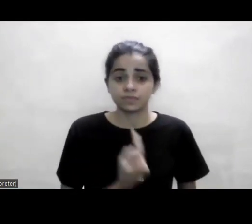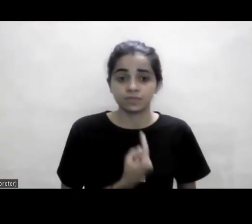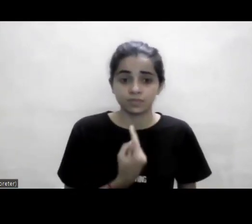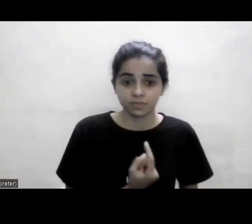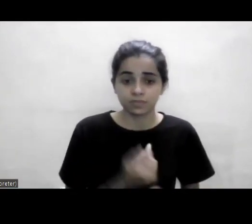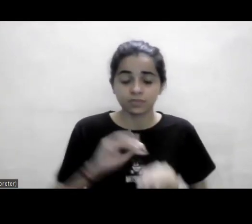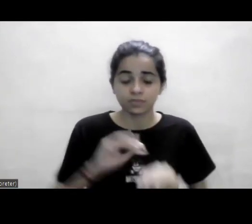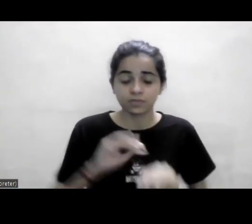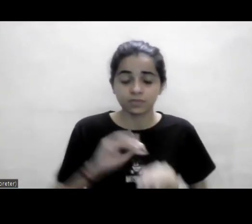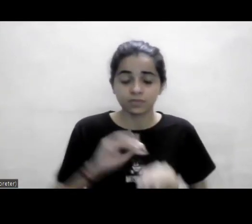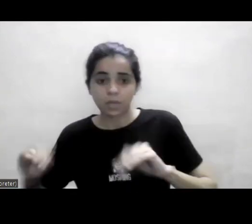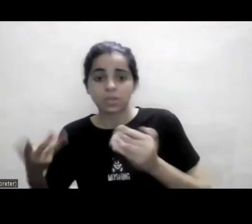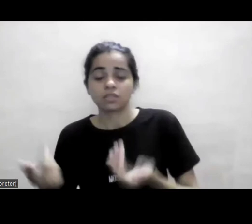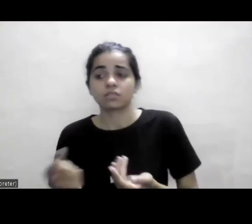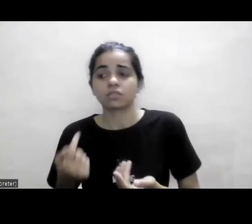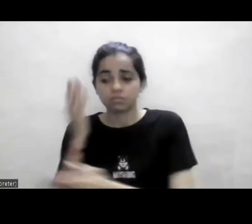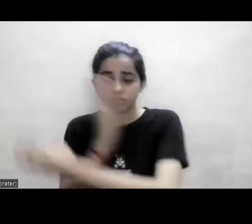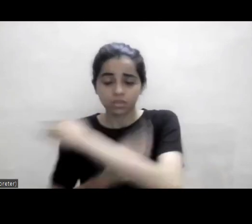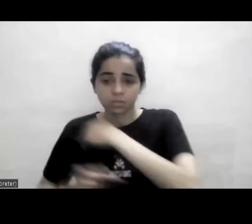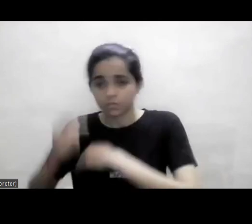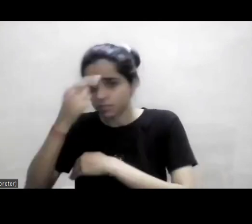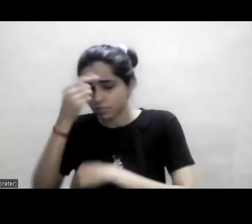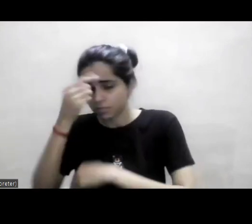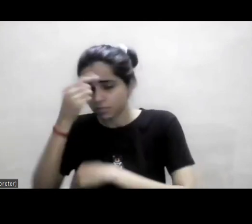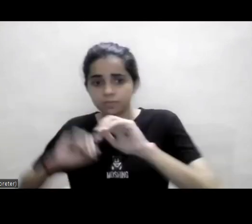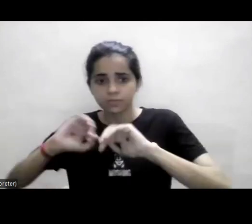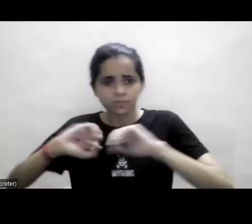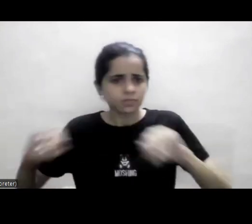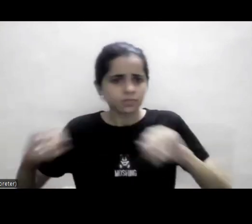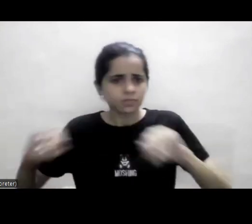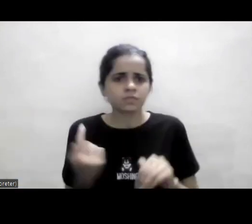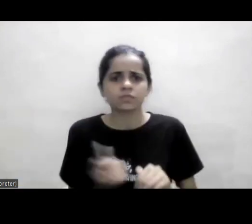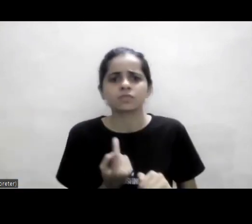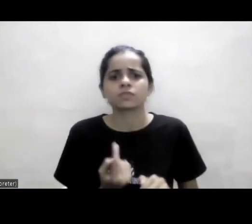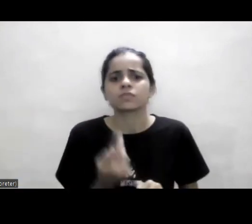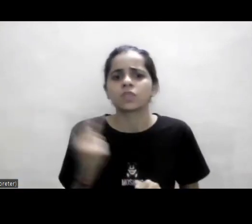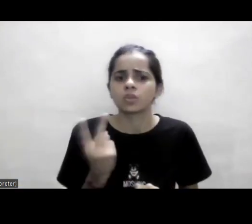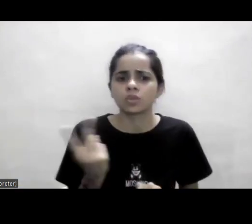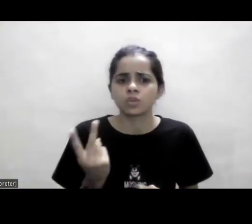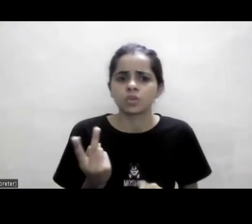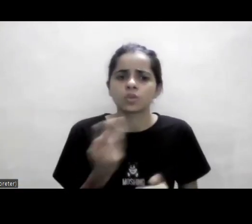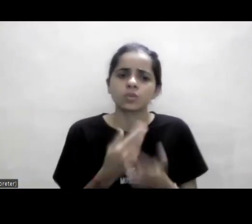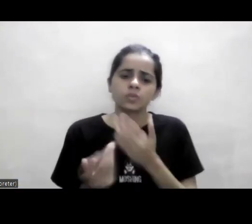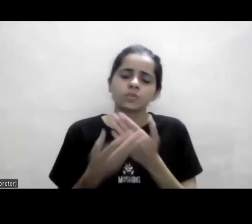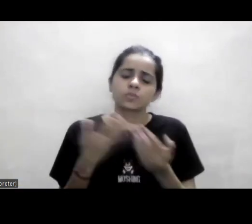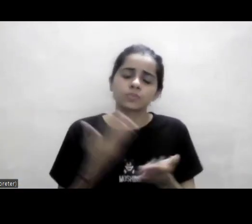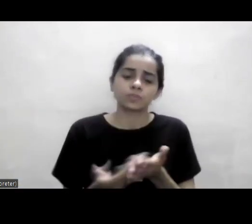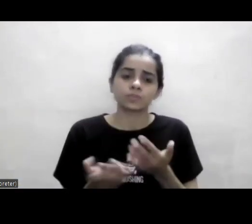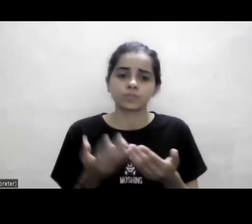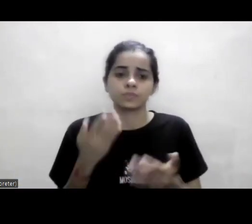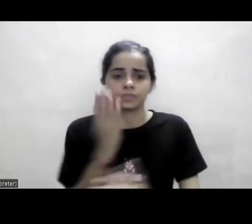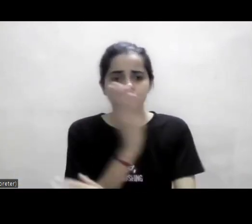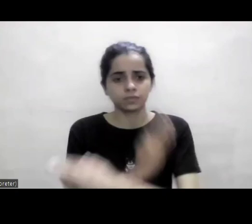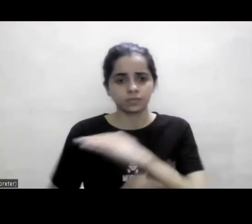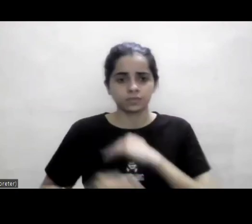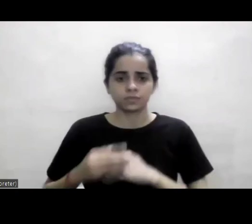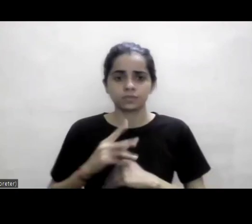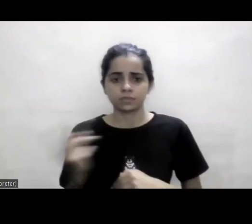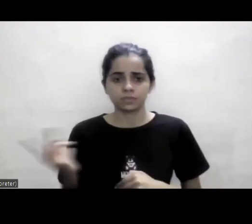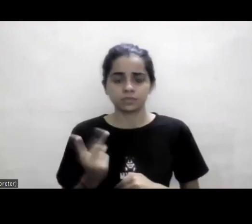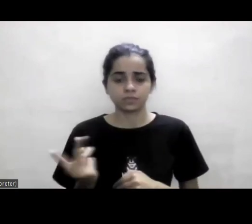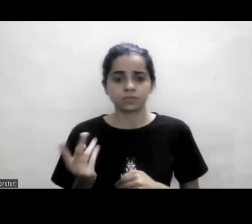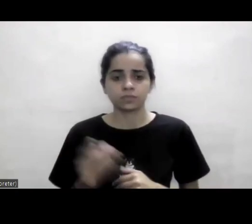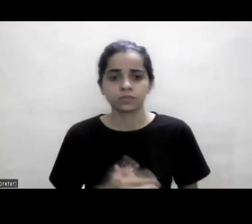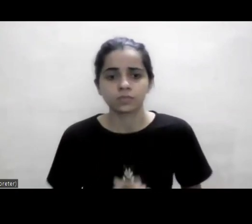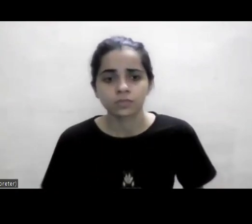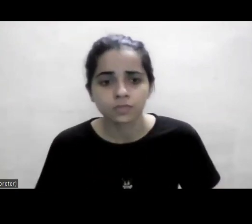know, intersected with mental disability. I think that is true for any sort of disability. And this is something that